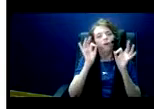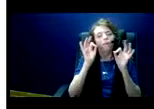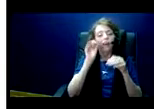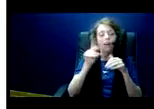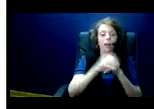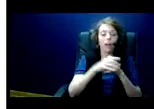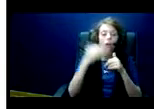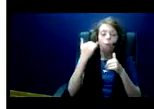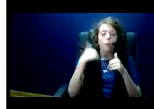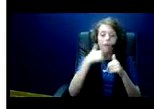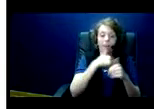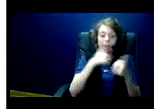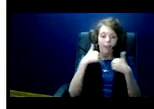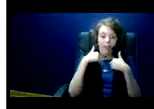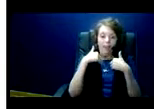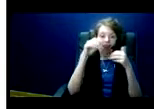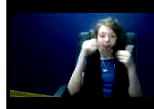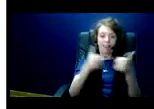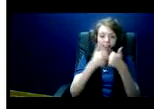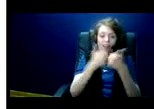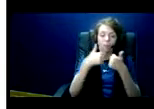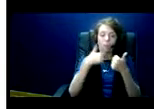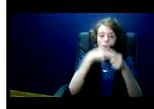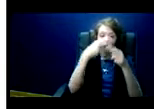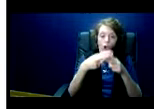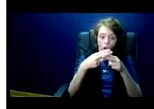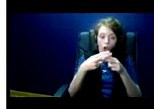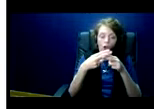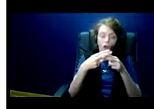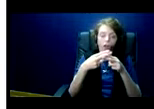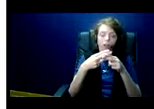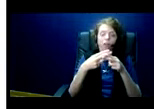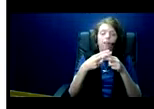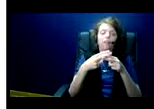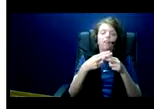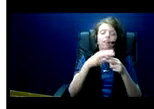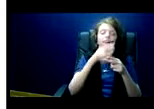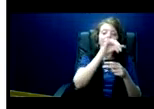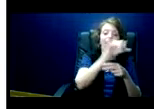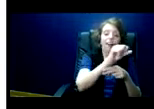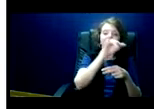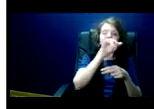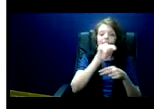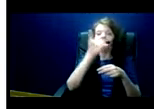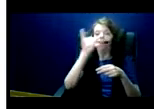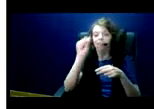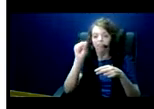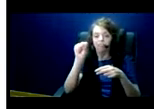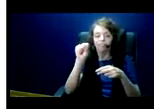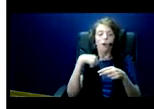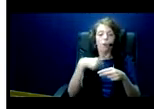Perfect. So we have a game that we like to play in our Collab classrooms very often called Yes, It Is. And this is a game that we usually play in a